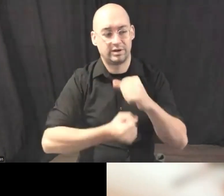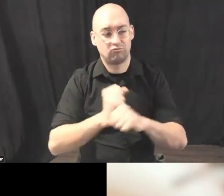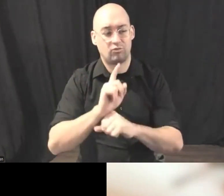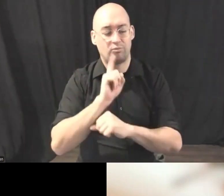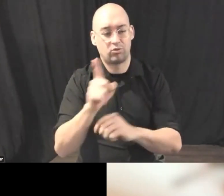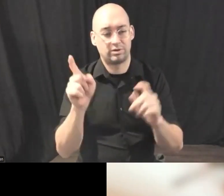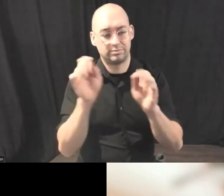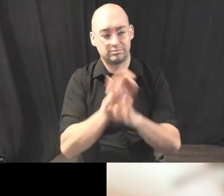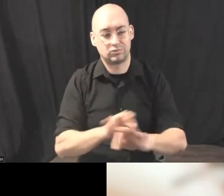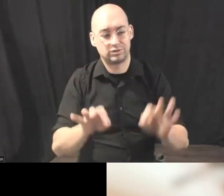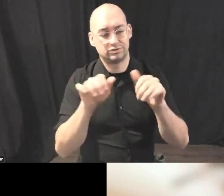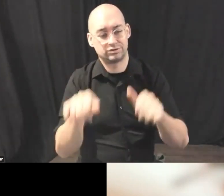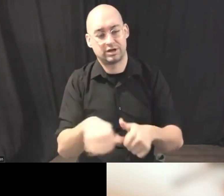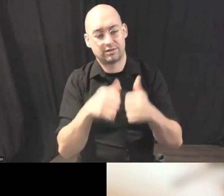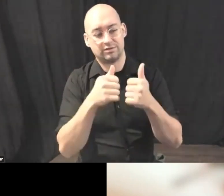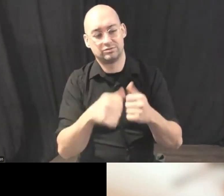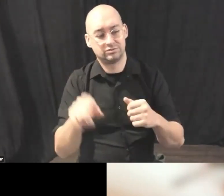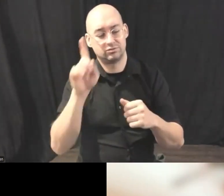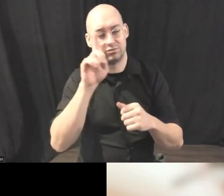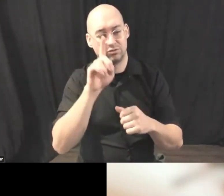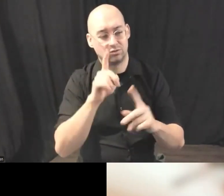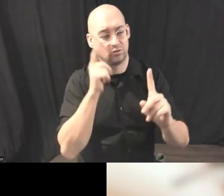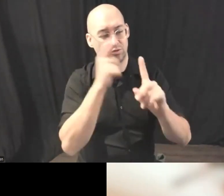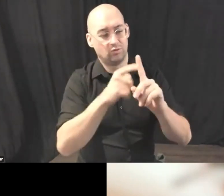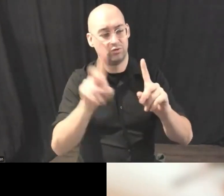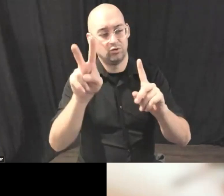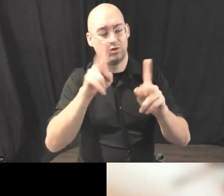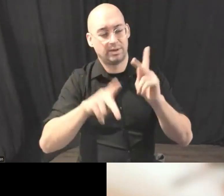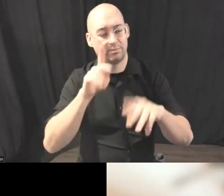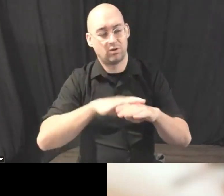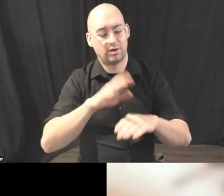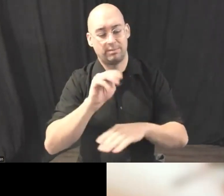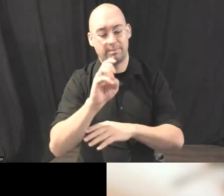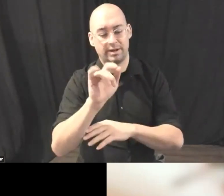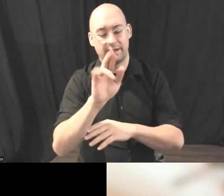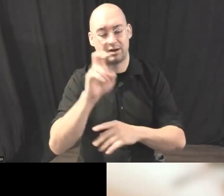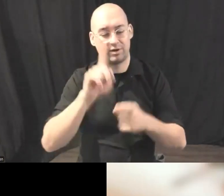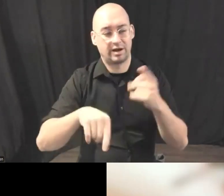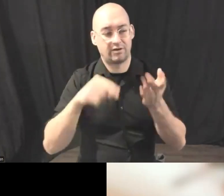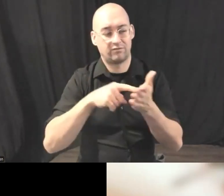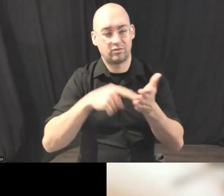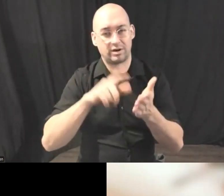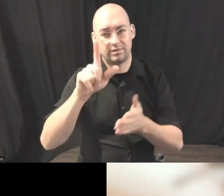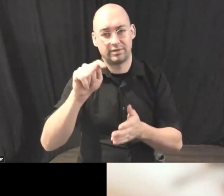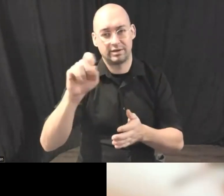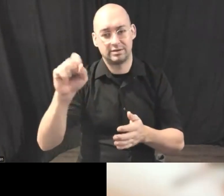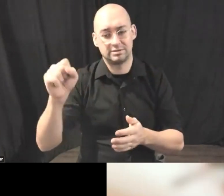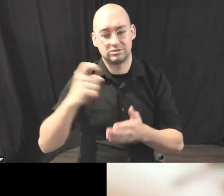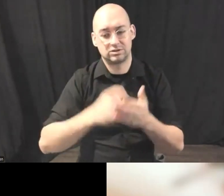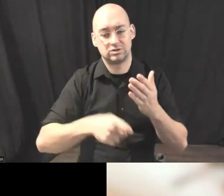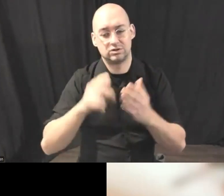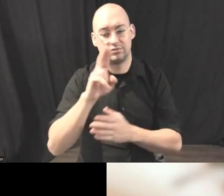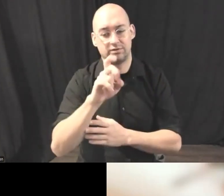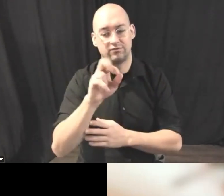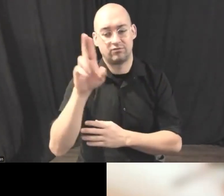Goal 2 is that people on Medicare can't afford LTSS. And we see share of cost reform as being the gateway